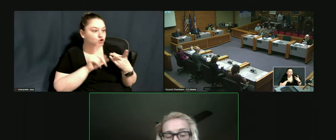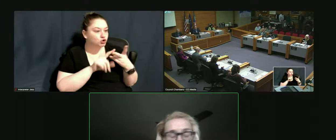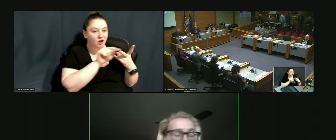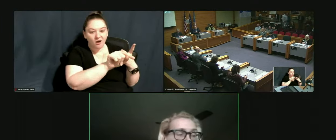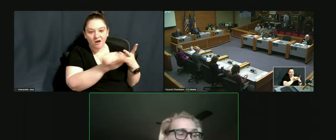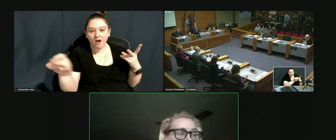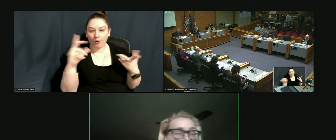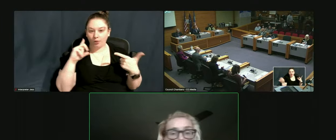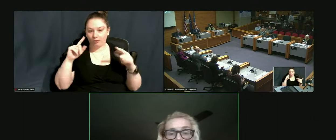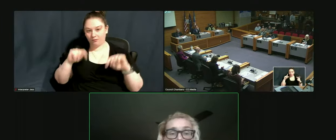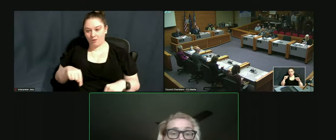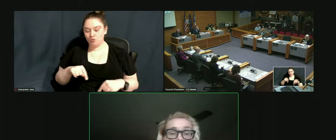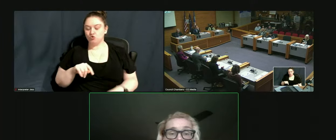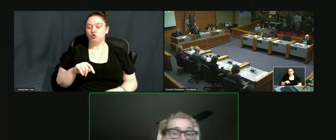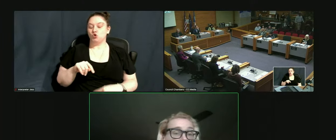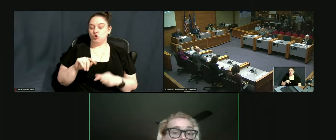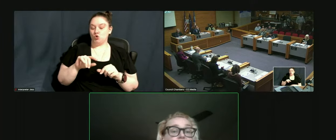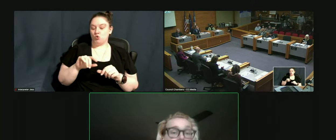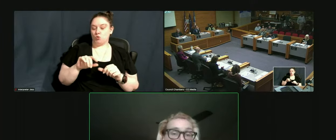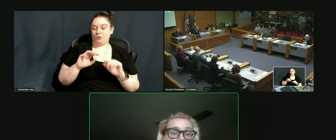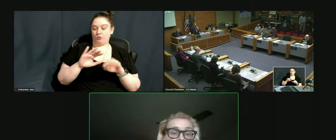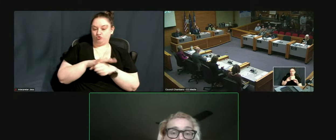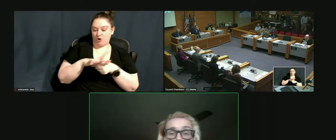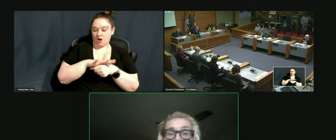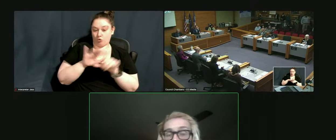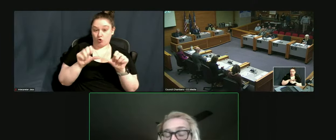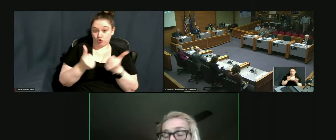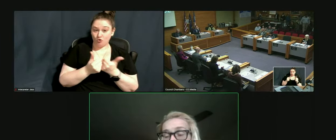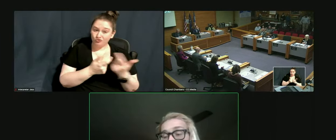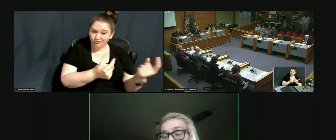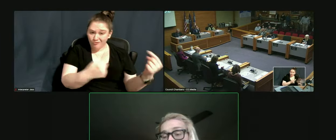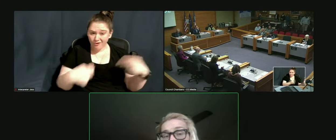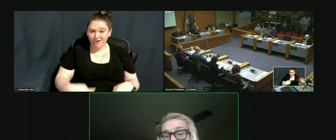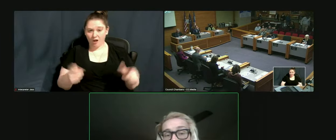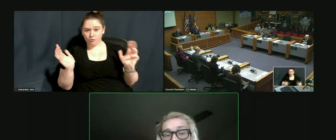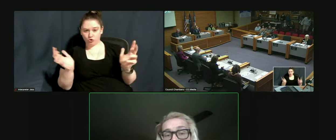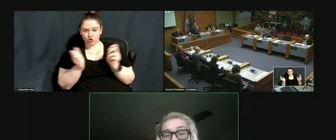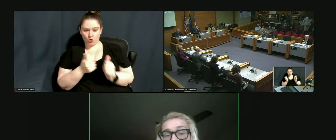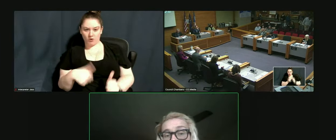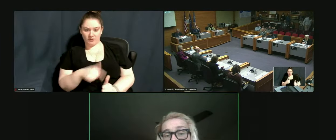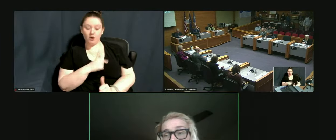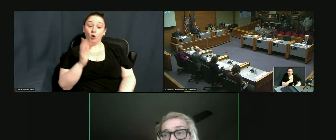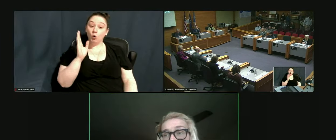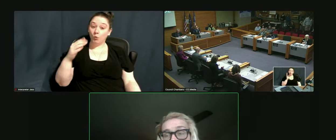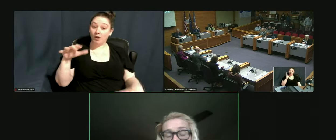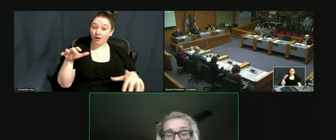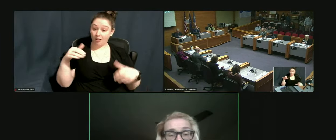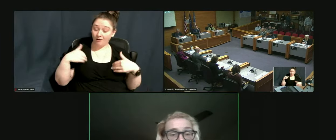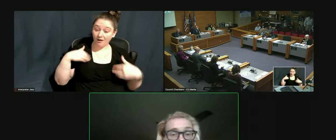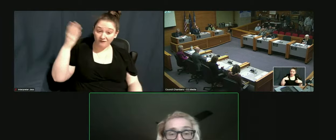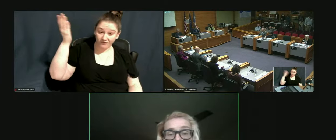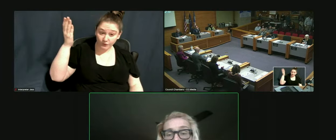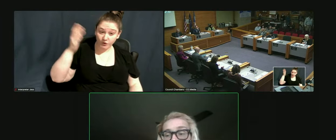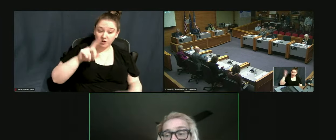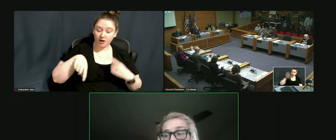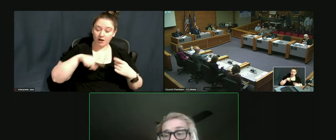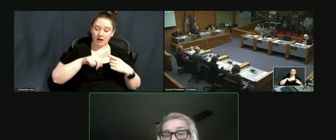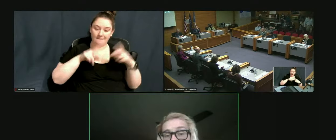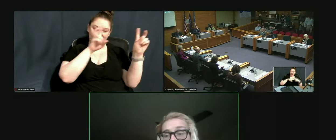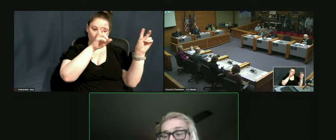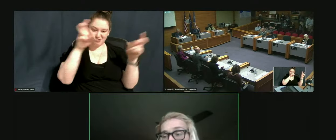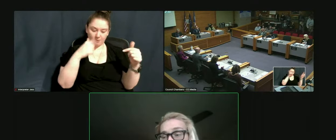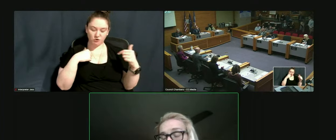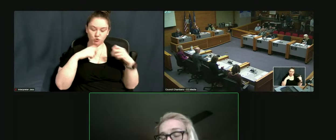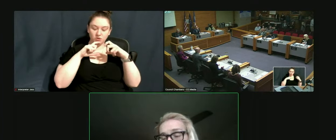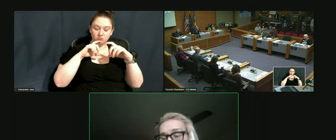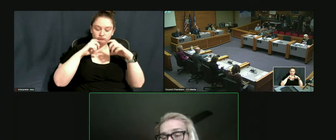associations, to come down and talk with us. We will have a presentation on topics near and dear to the hearts of our South